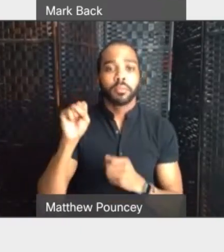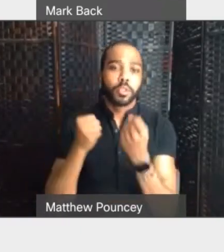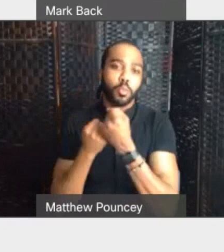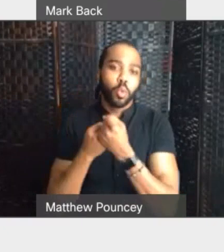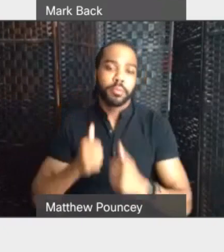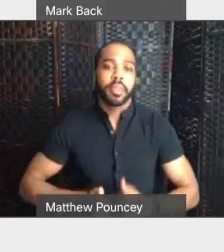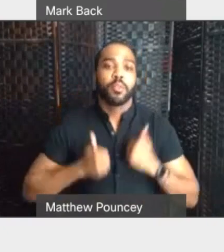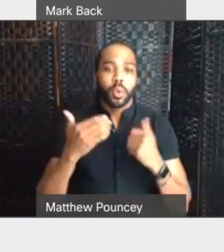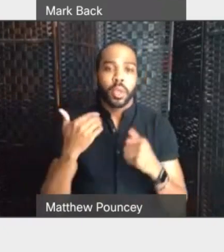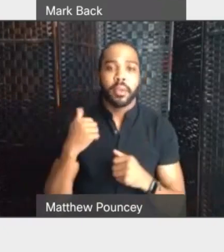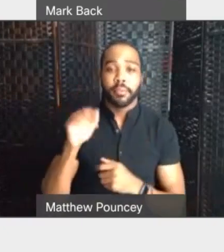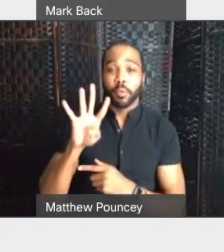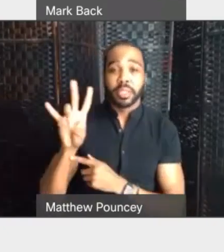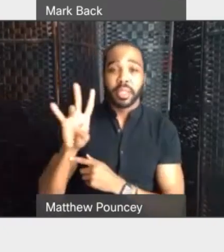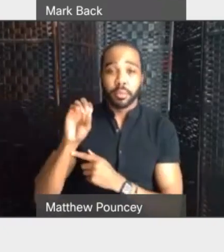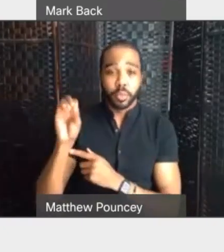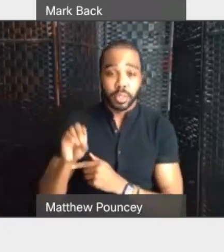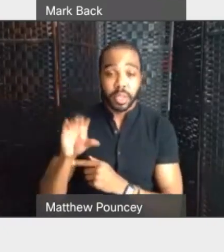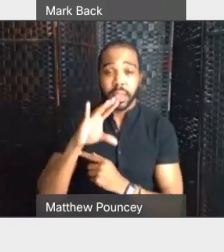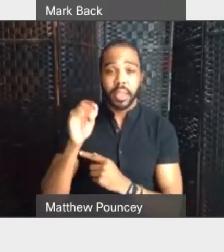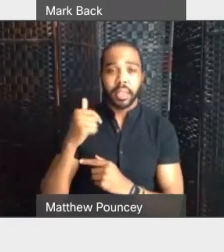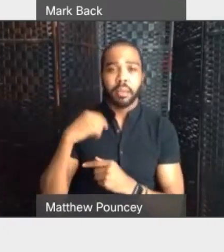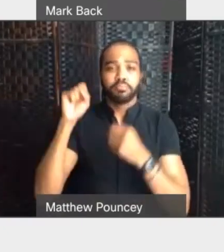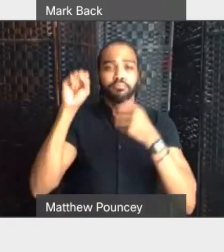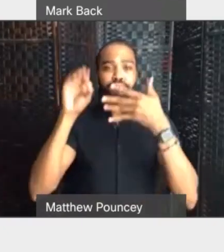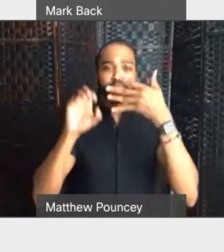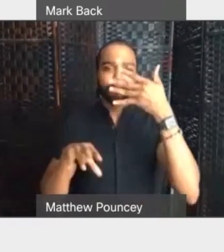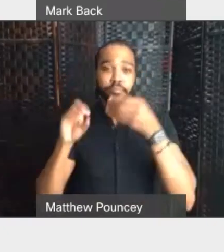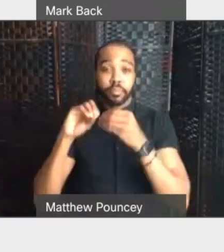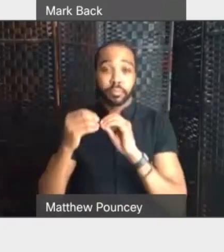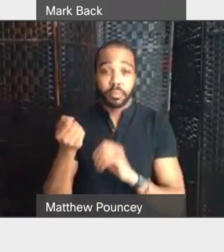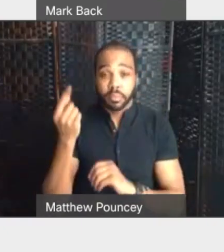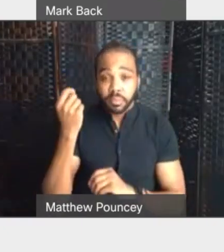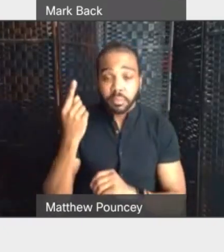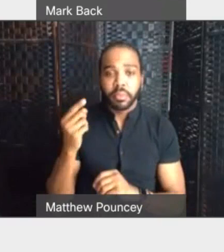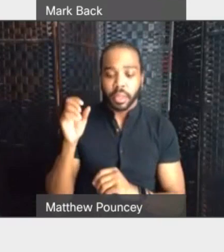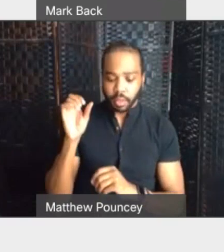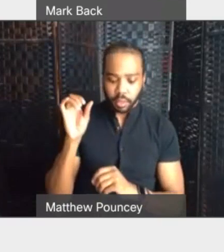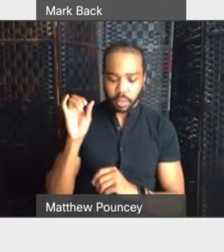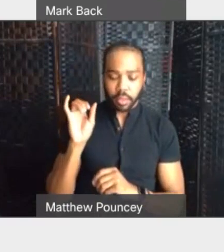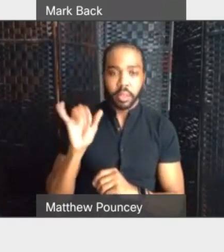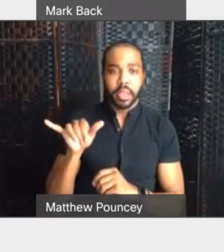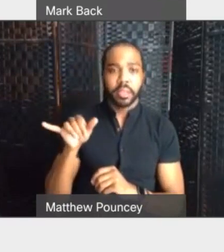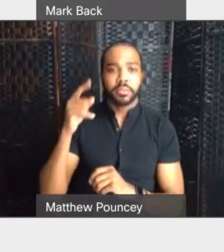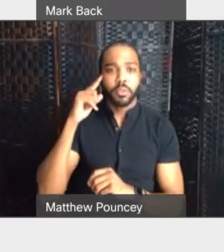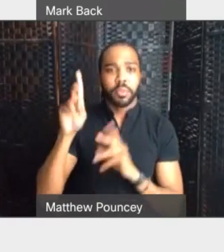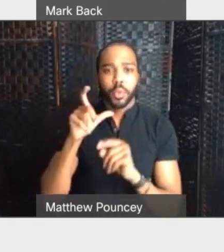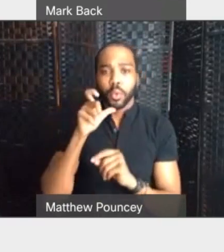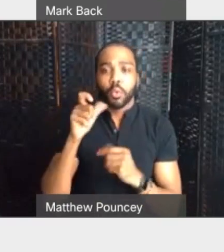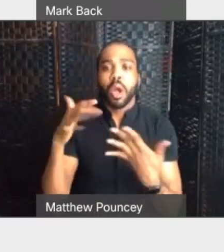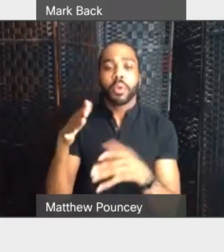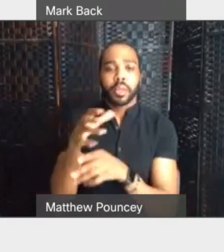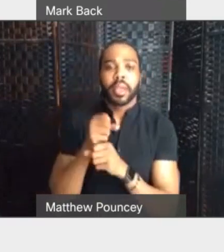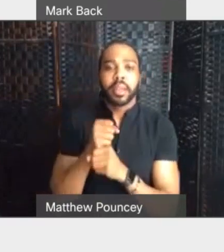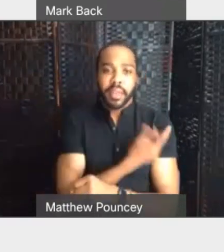at 47%. And when I'm giving these numbers, this is people who have received a